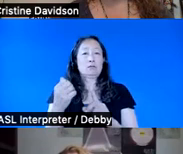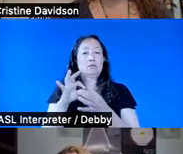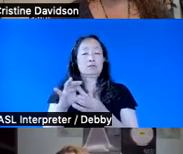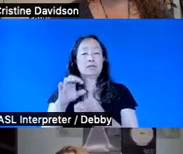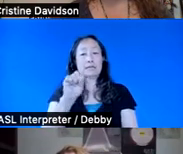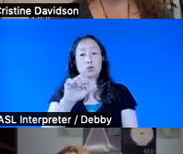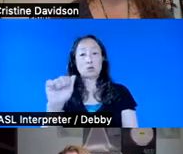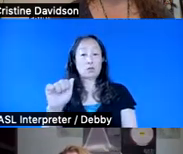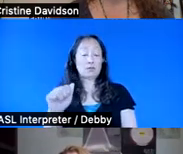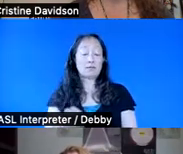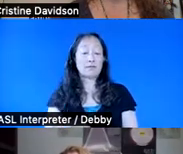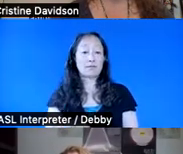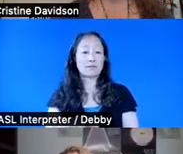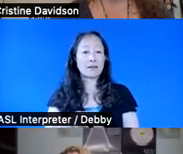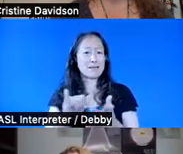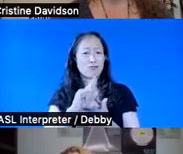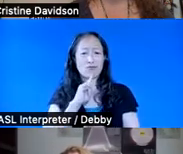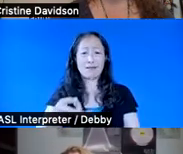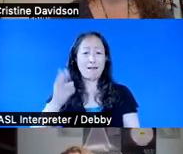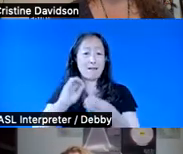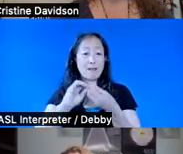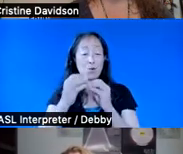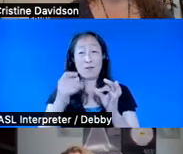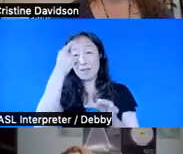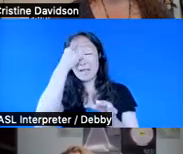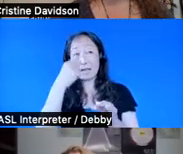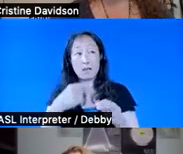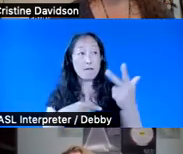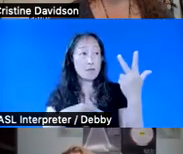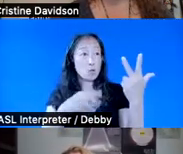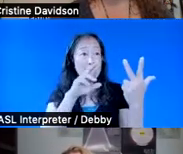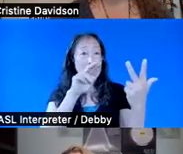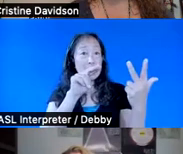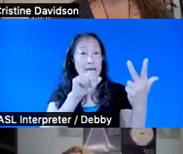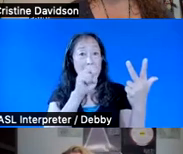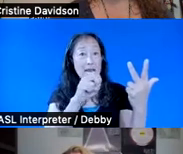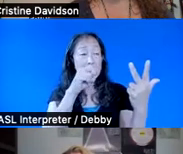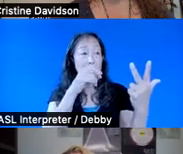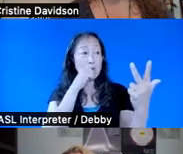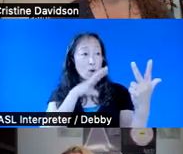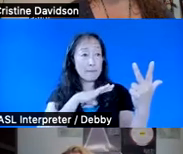if you think about, you know, 1 in 3 Native women, 1 in 4 Native men.